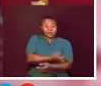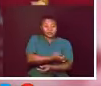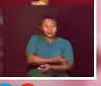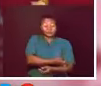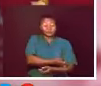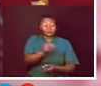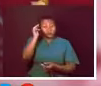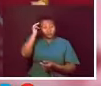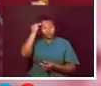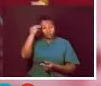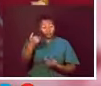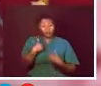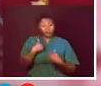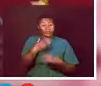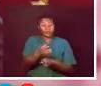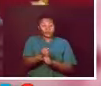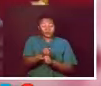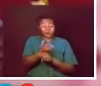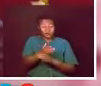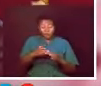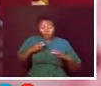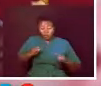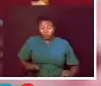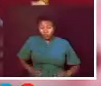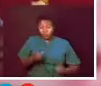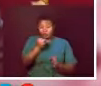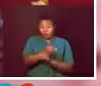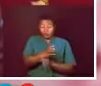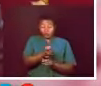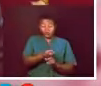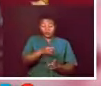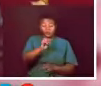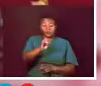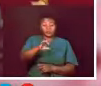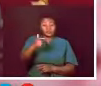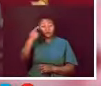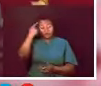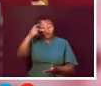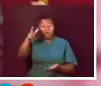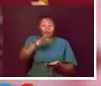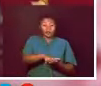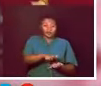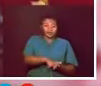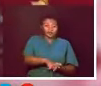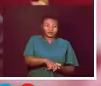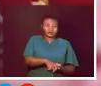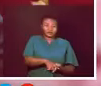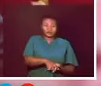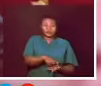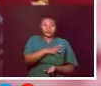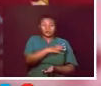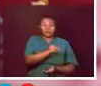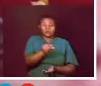has received the list of prospective customers already from the ECG for approval and would